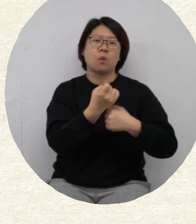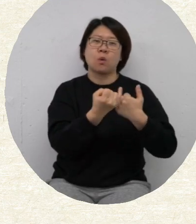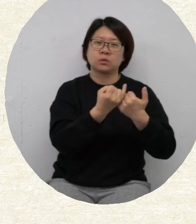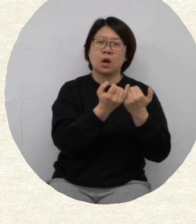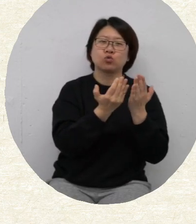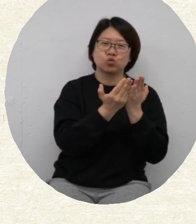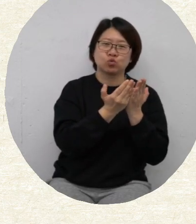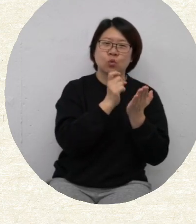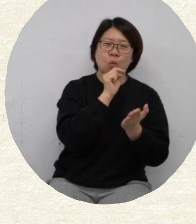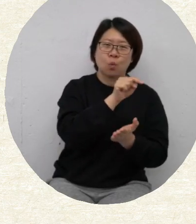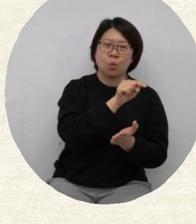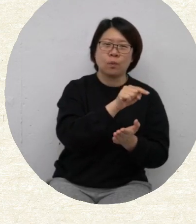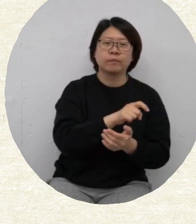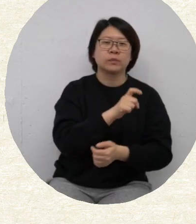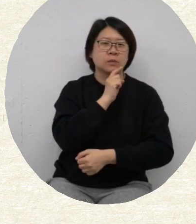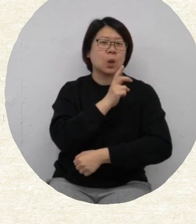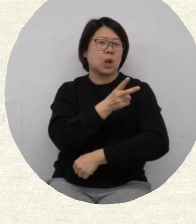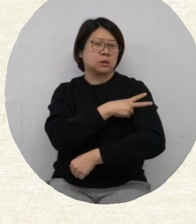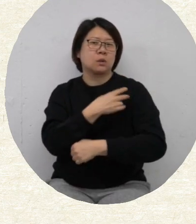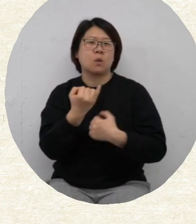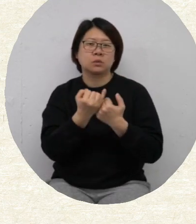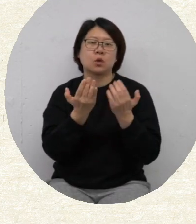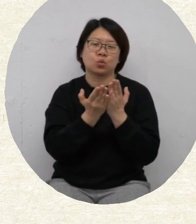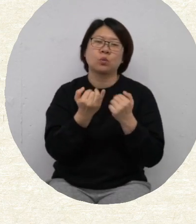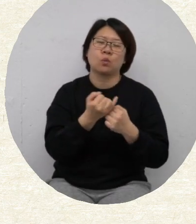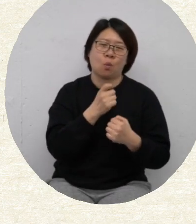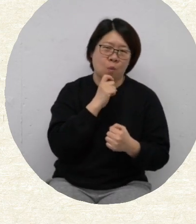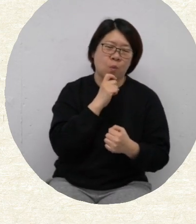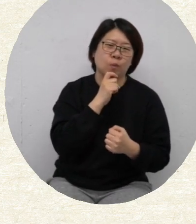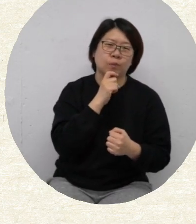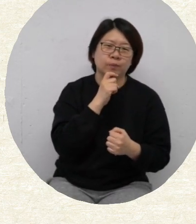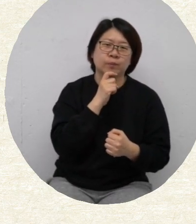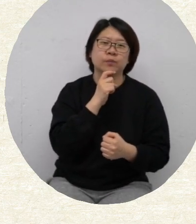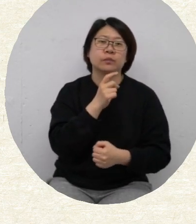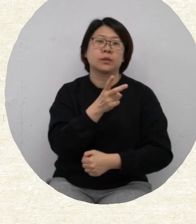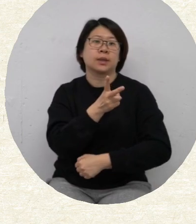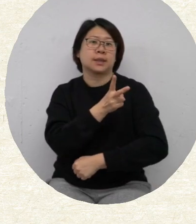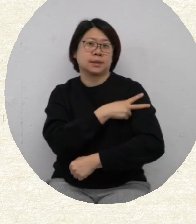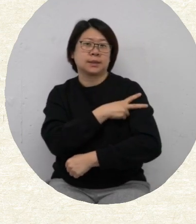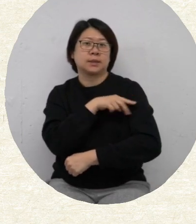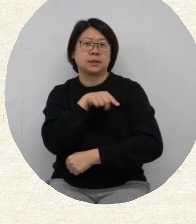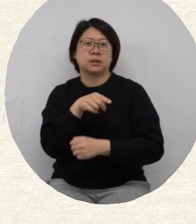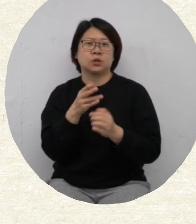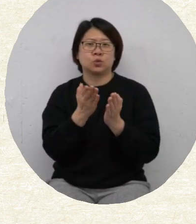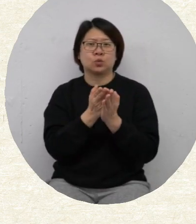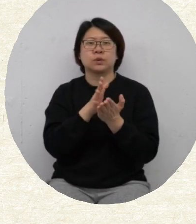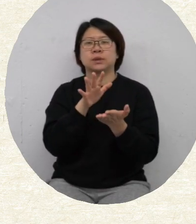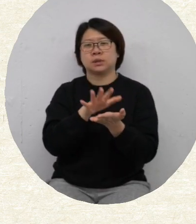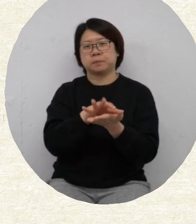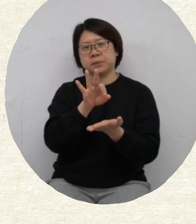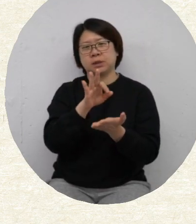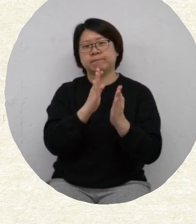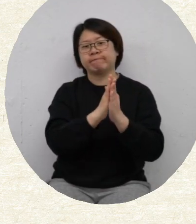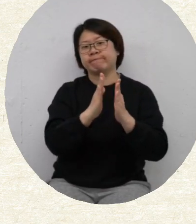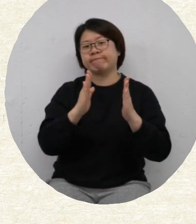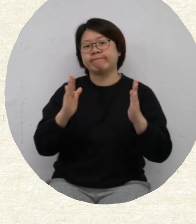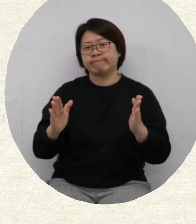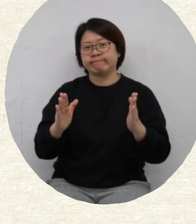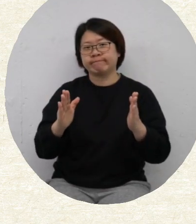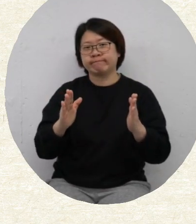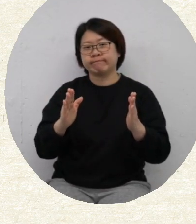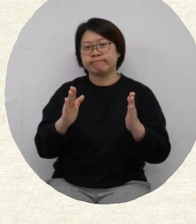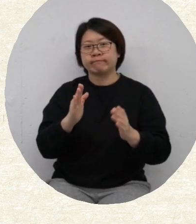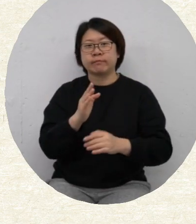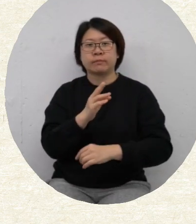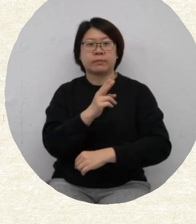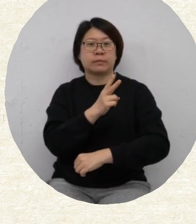undergraduate students, and we also have graduate students. Our graduate program is 3 years, and the graduate program is